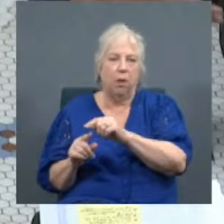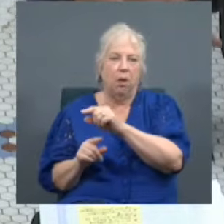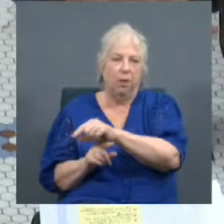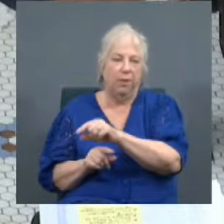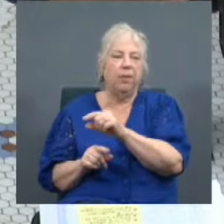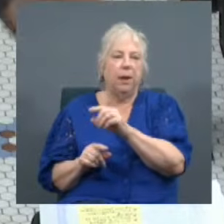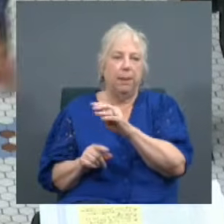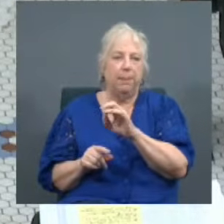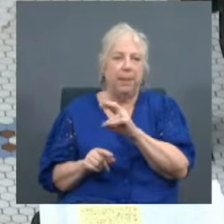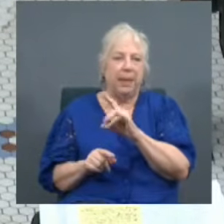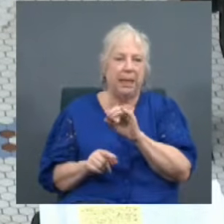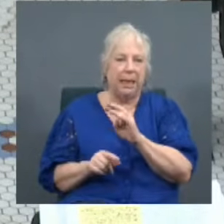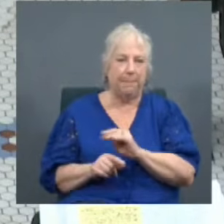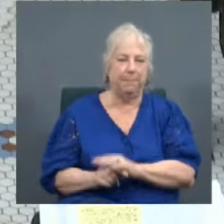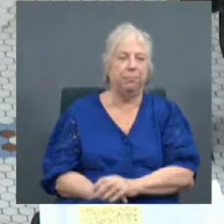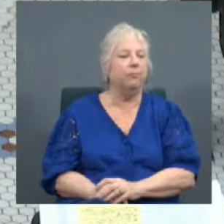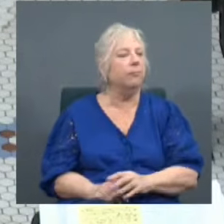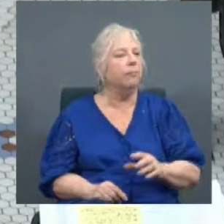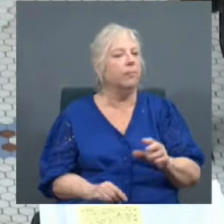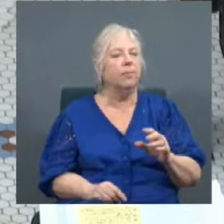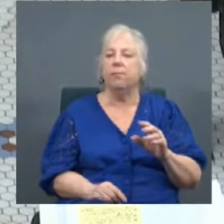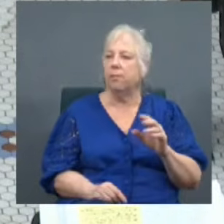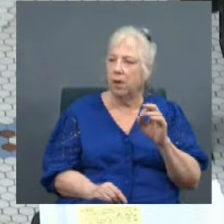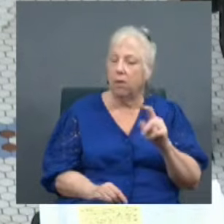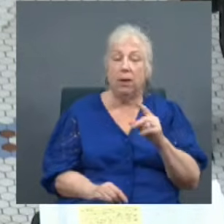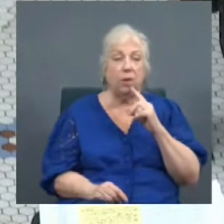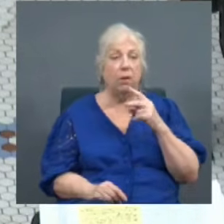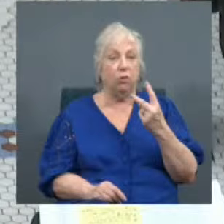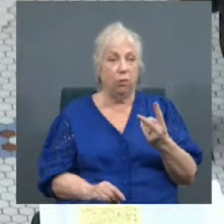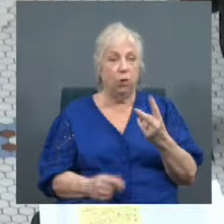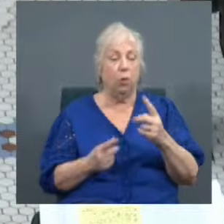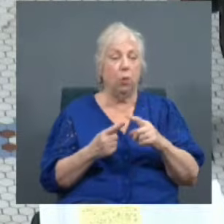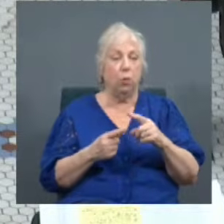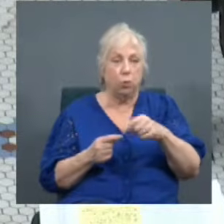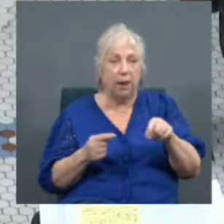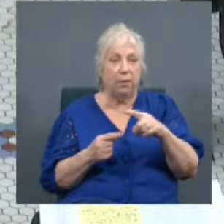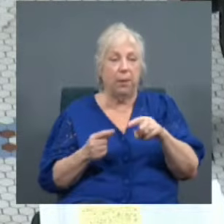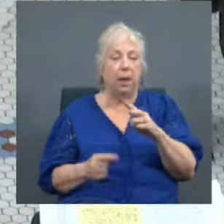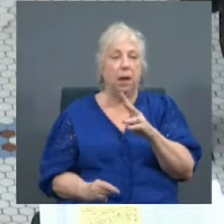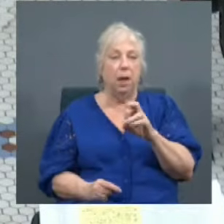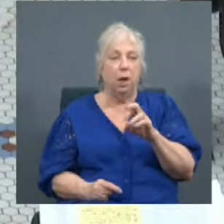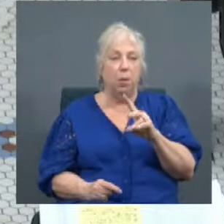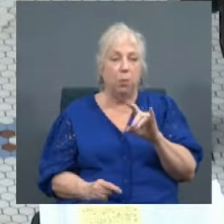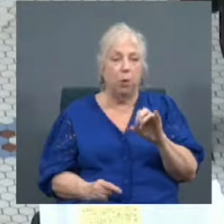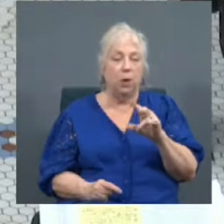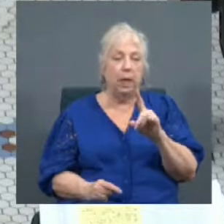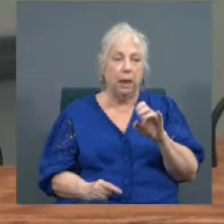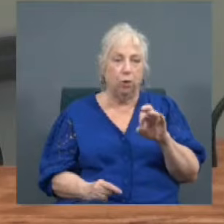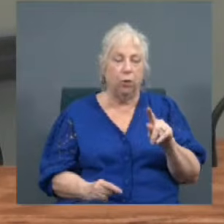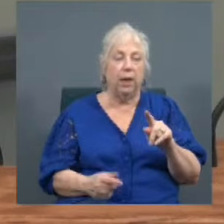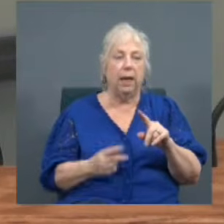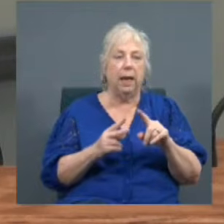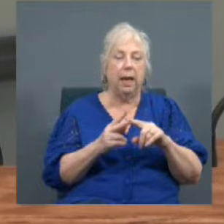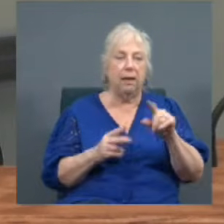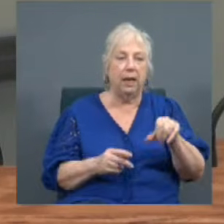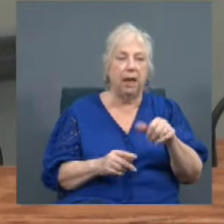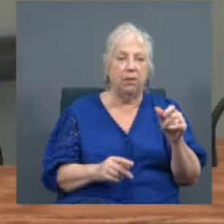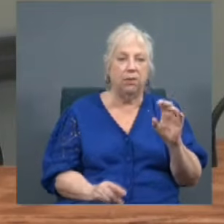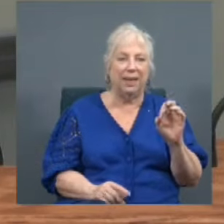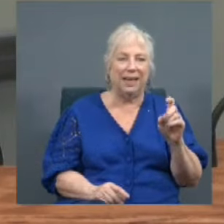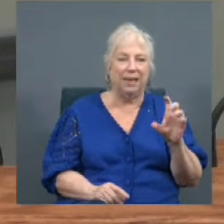effects on the median. Okay, So there's 2 roundabouts. One is at Brody Creek, the other one's at Executive Center Drive. right, right. right,